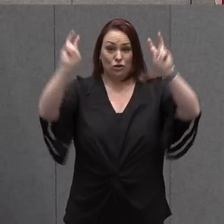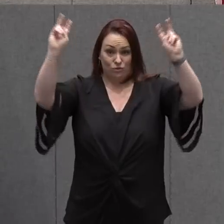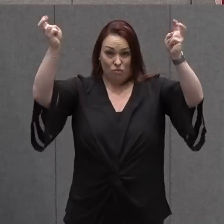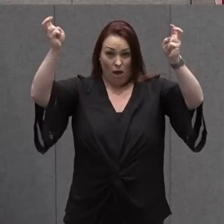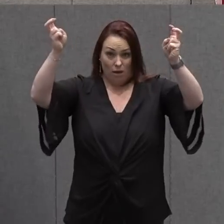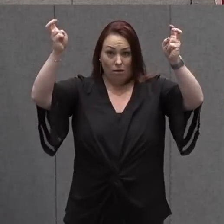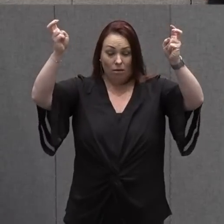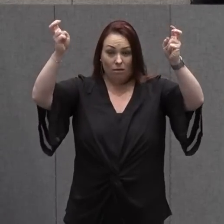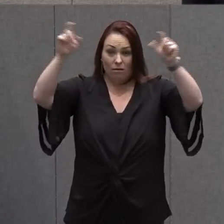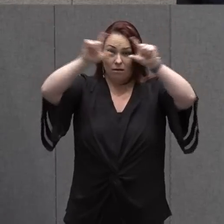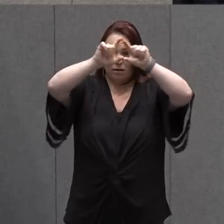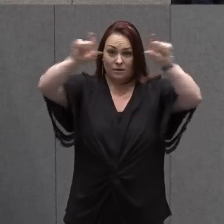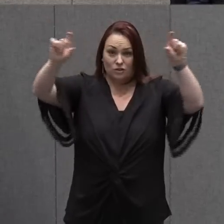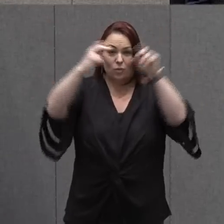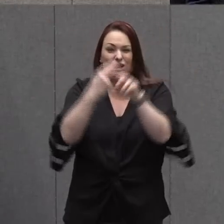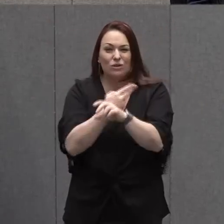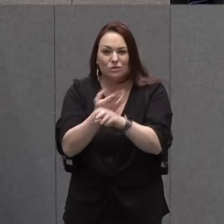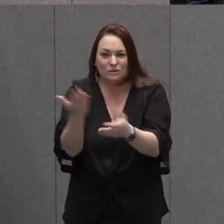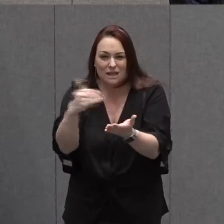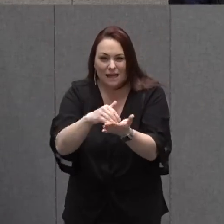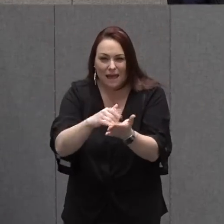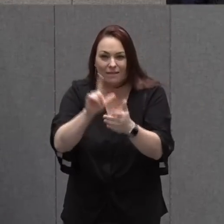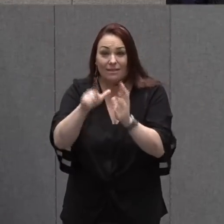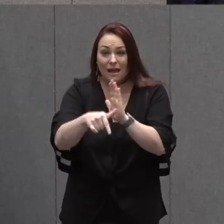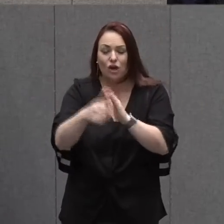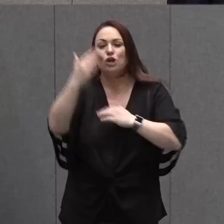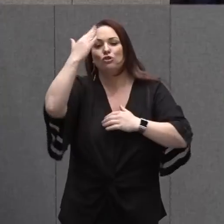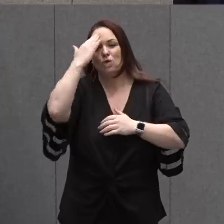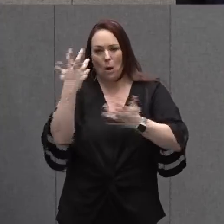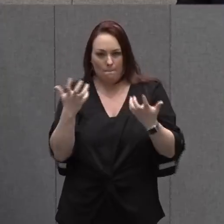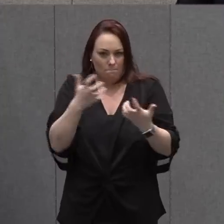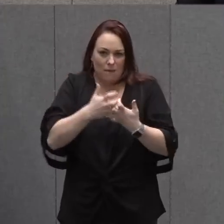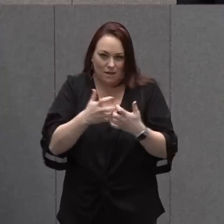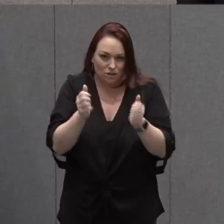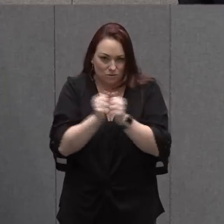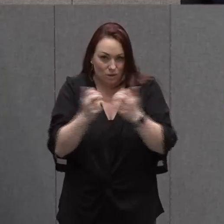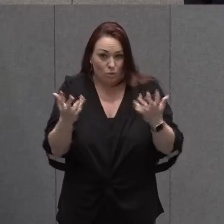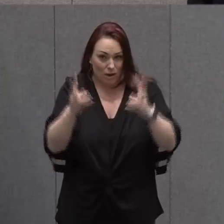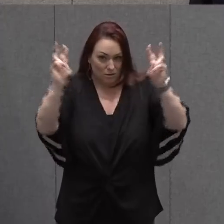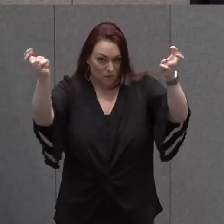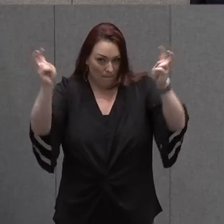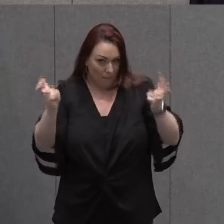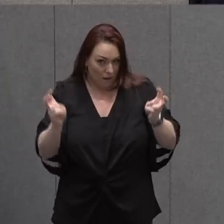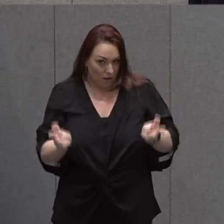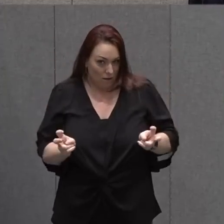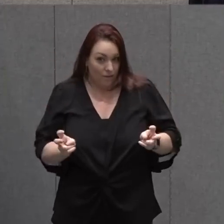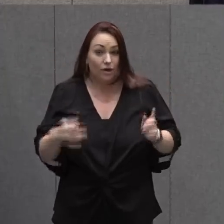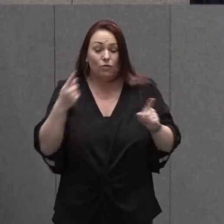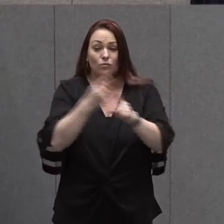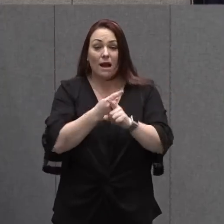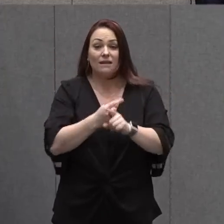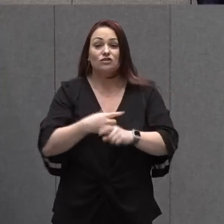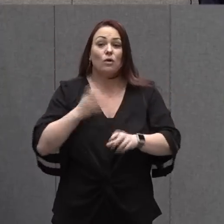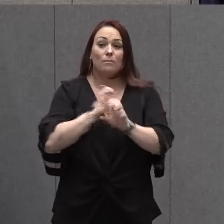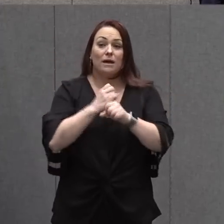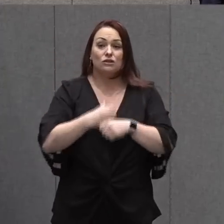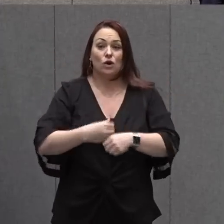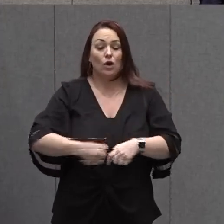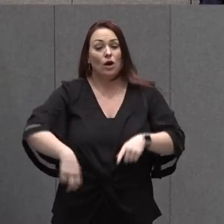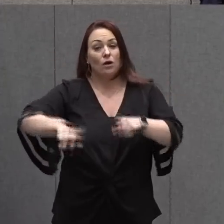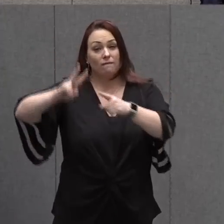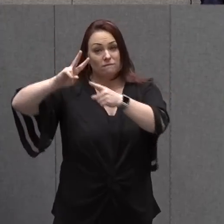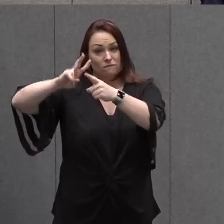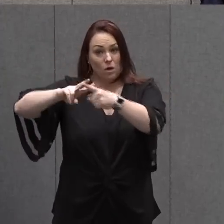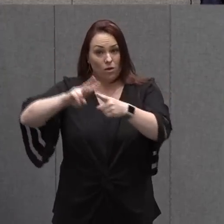a poem, you know what resource tool to use, right? So on one side, make sure you title it vocabulary. The other